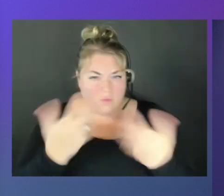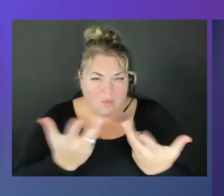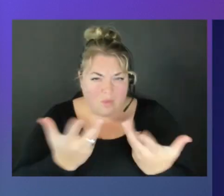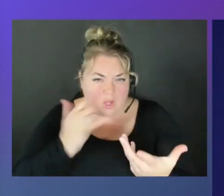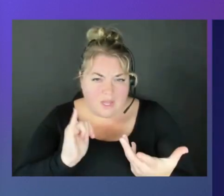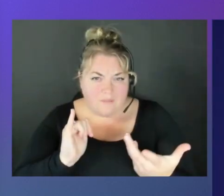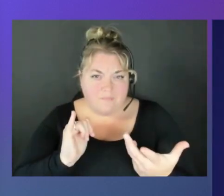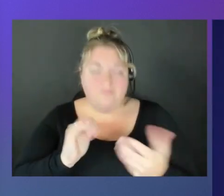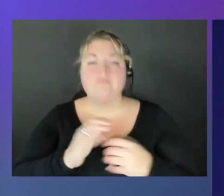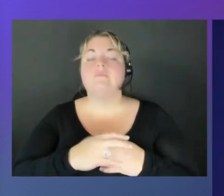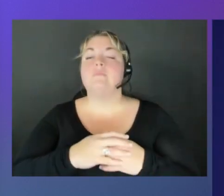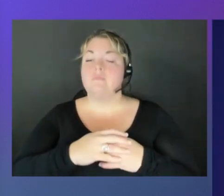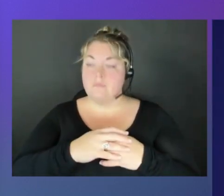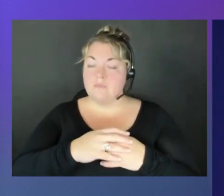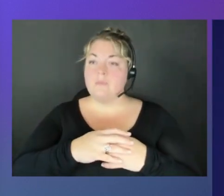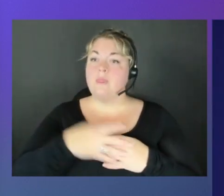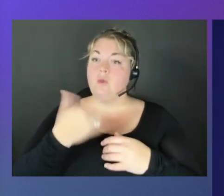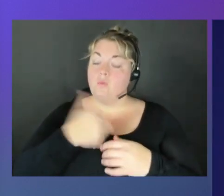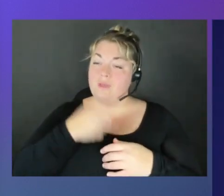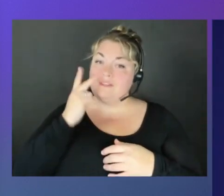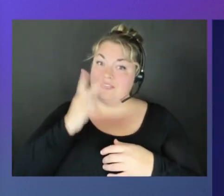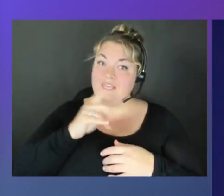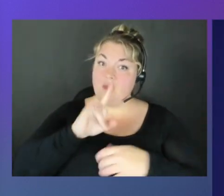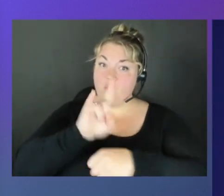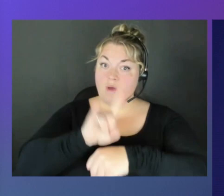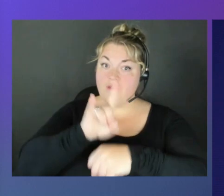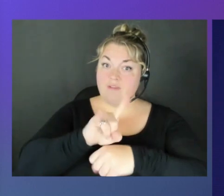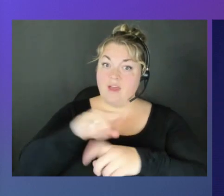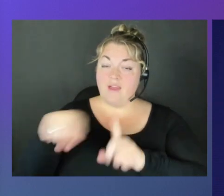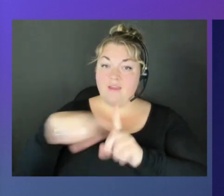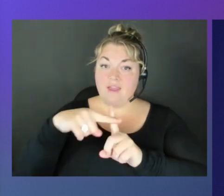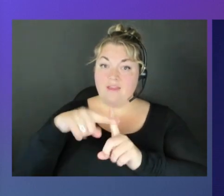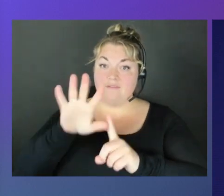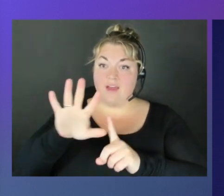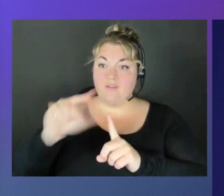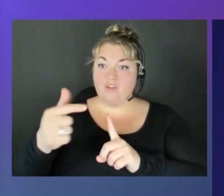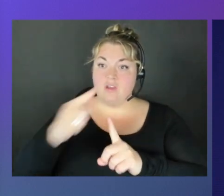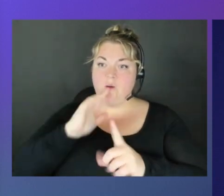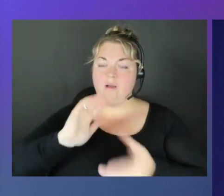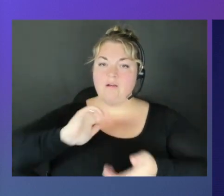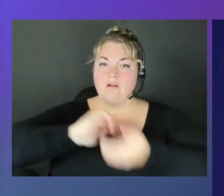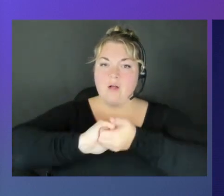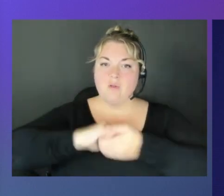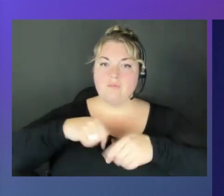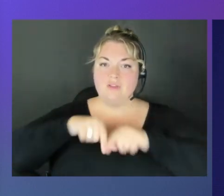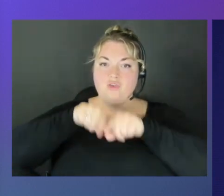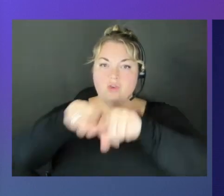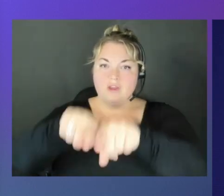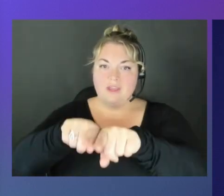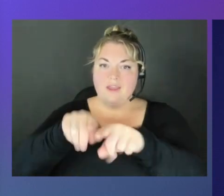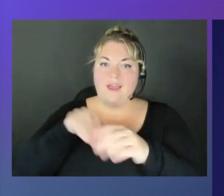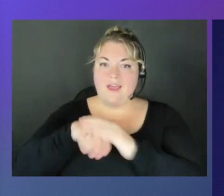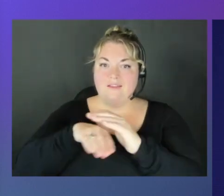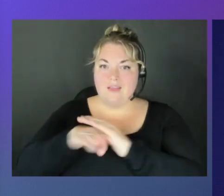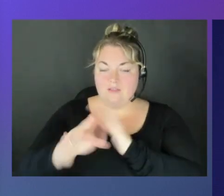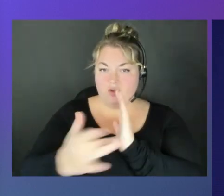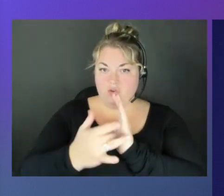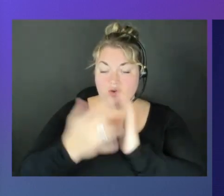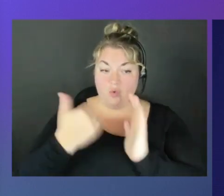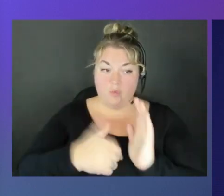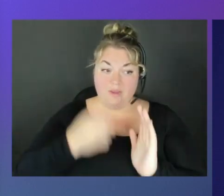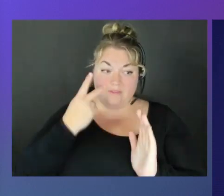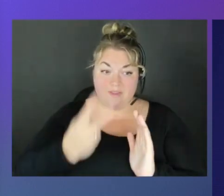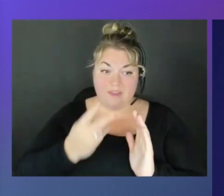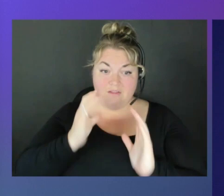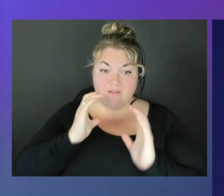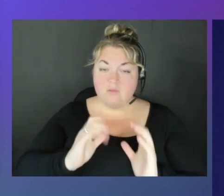so we see Wi-Fi and 5G as really complementary access technologies. So we've talked to customers who see the need to